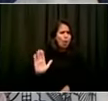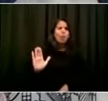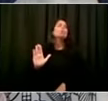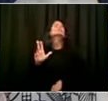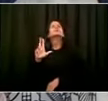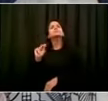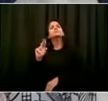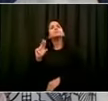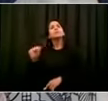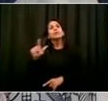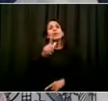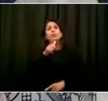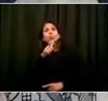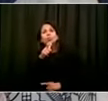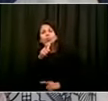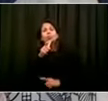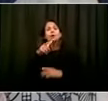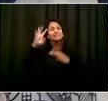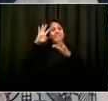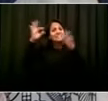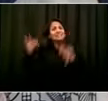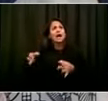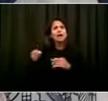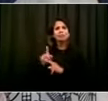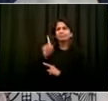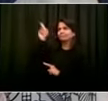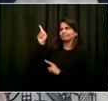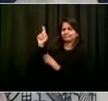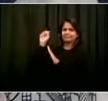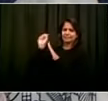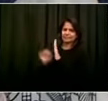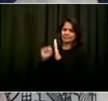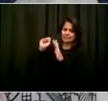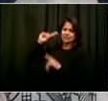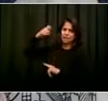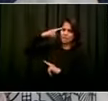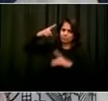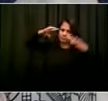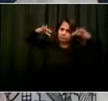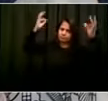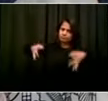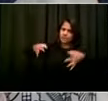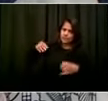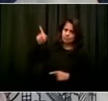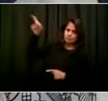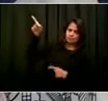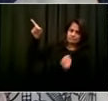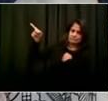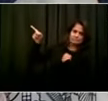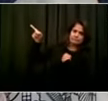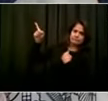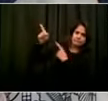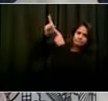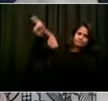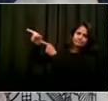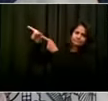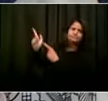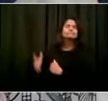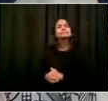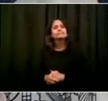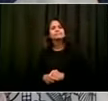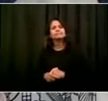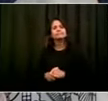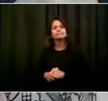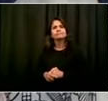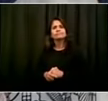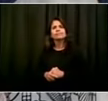We need some plan ready to go, and that's the plan we have. Go ahead, Andrew. You just stated that 2 to